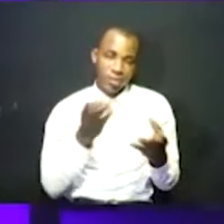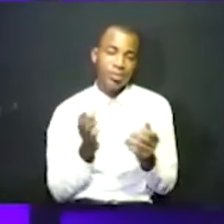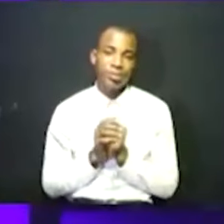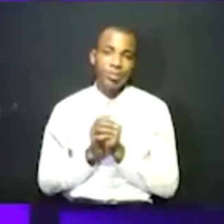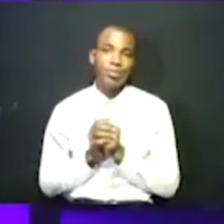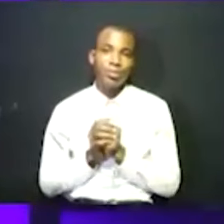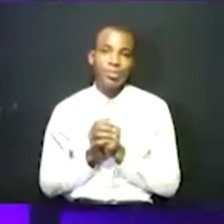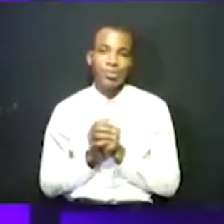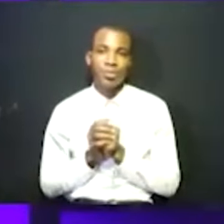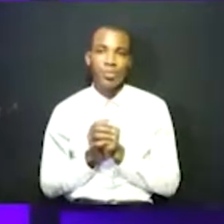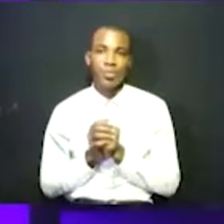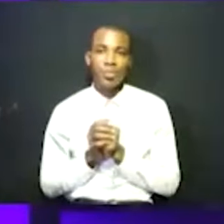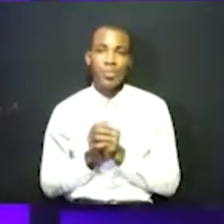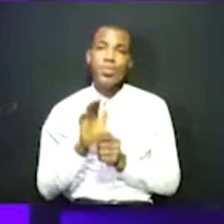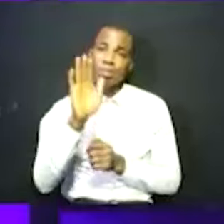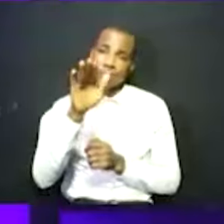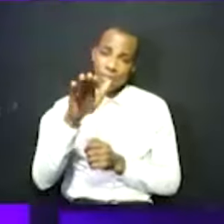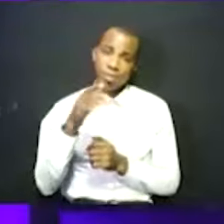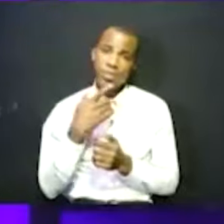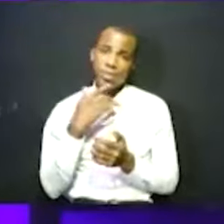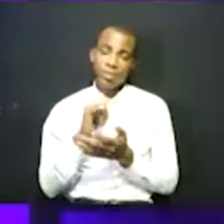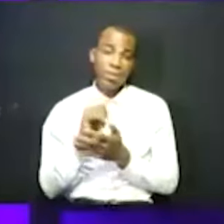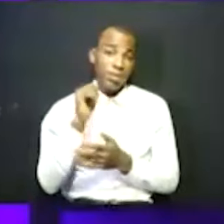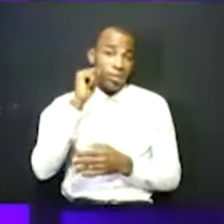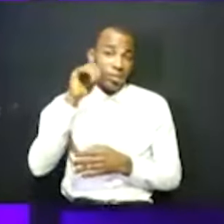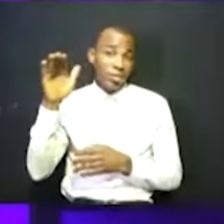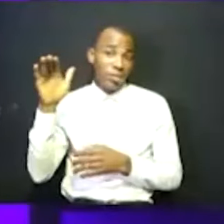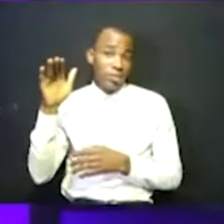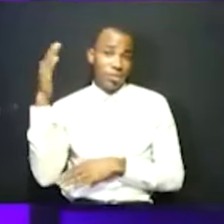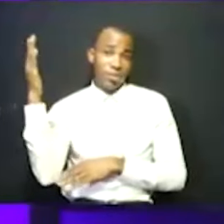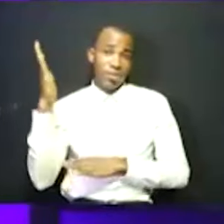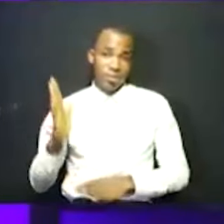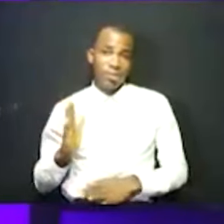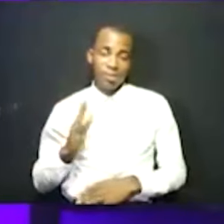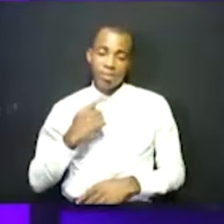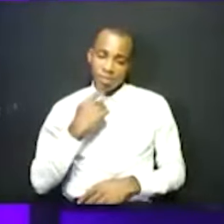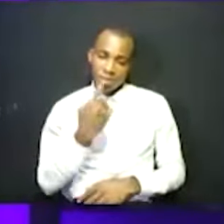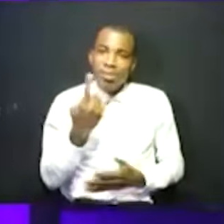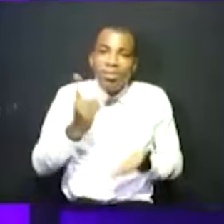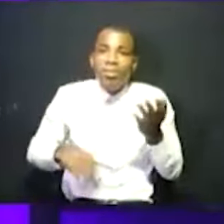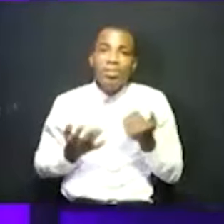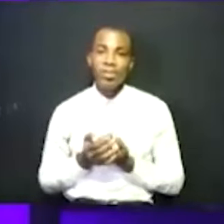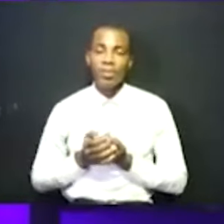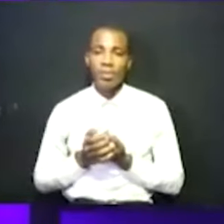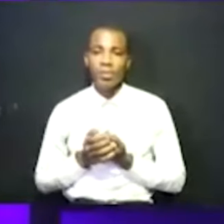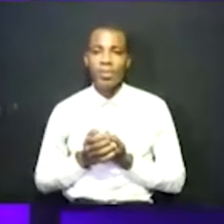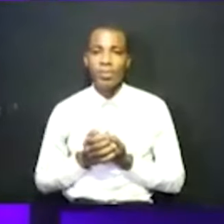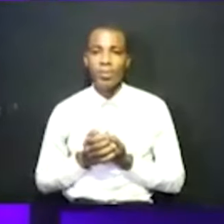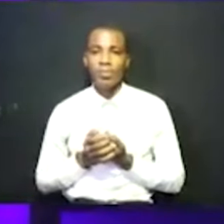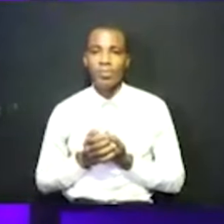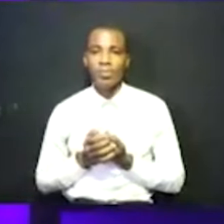Let me remind you of what she said. In my